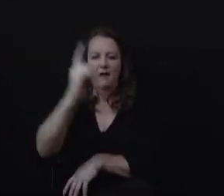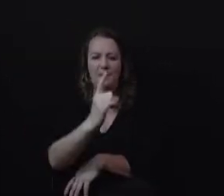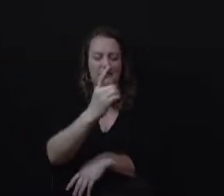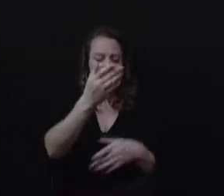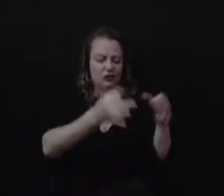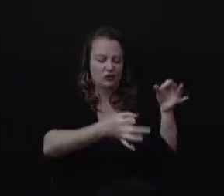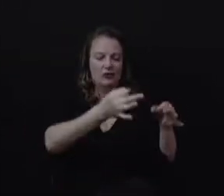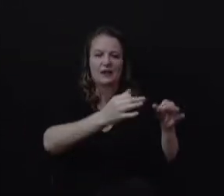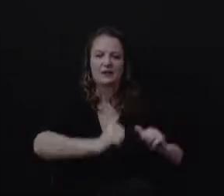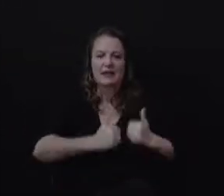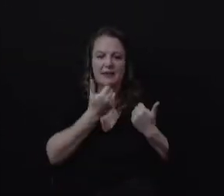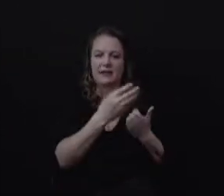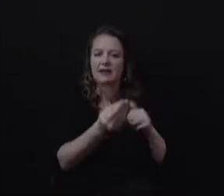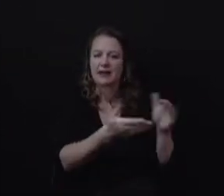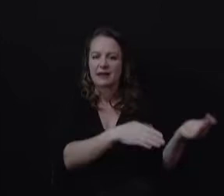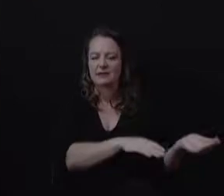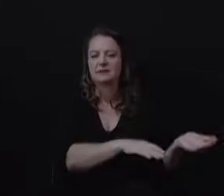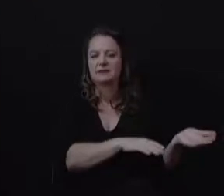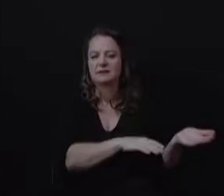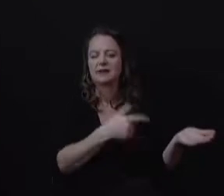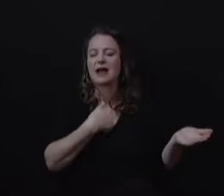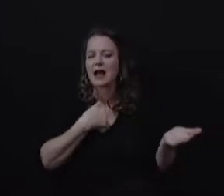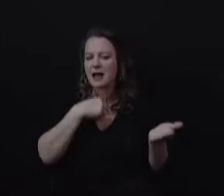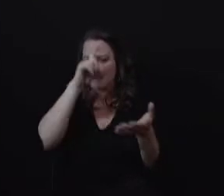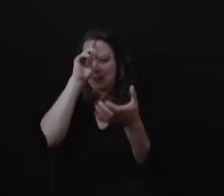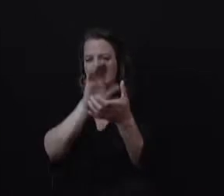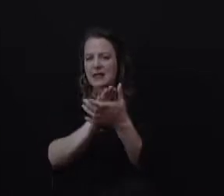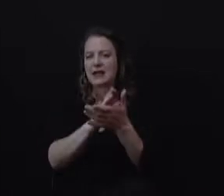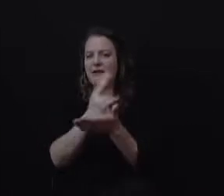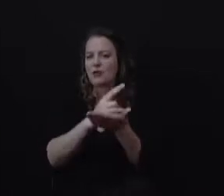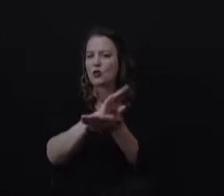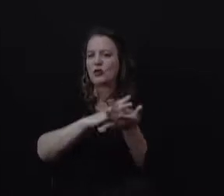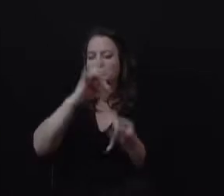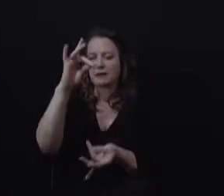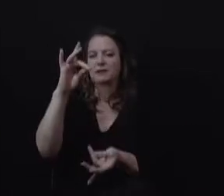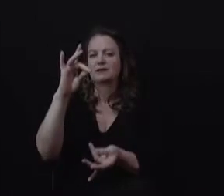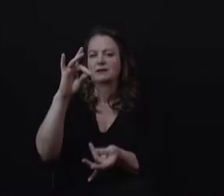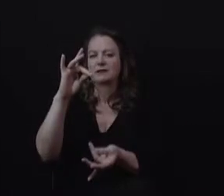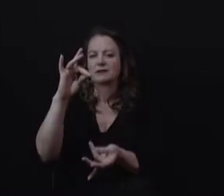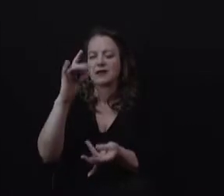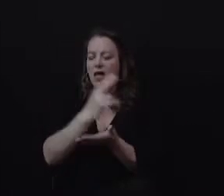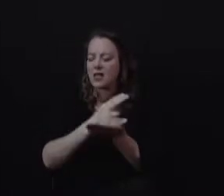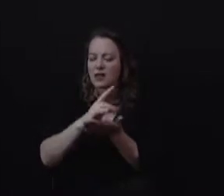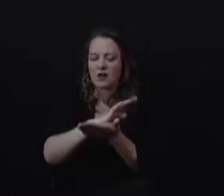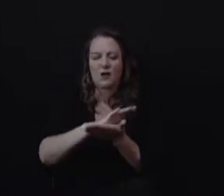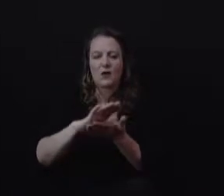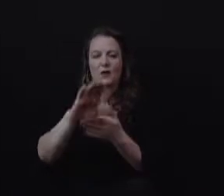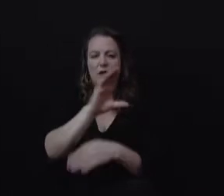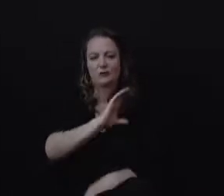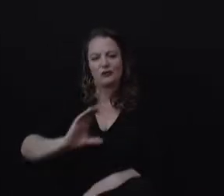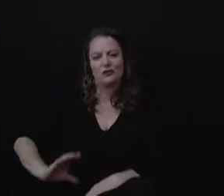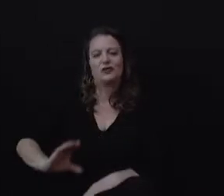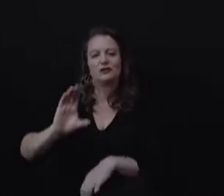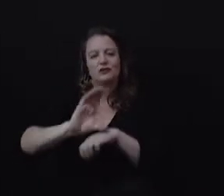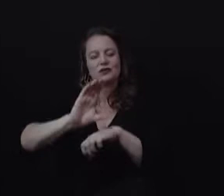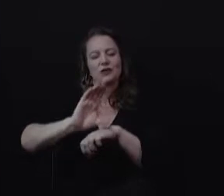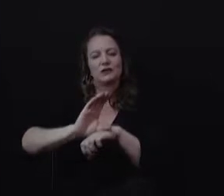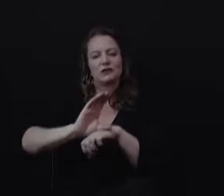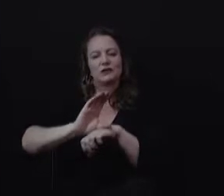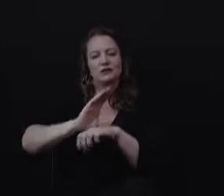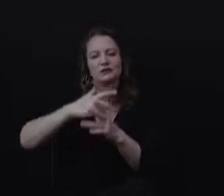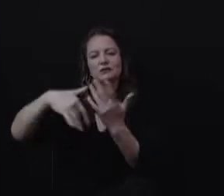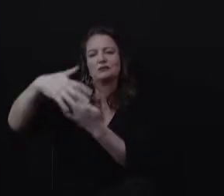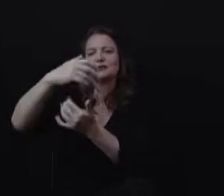the living and the dead. I believe in the Holy Spirit, the Holy Christian Church, the communion of